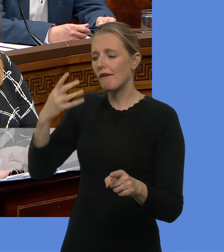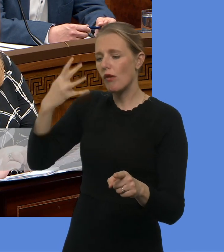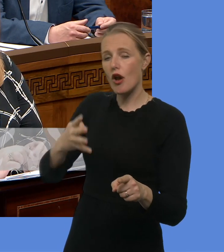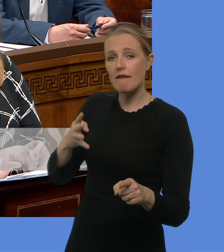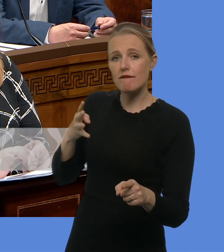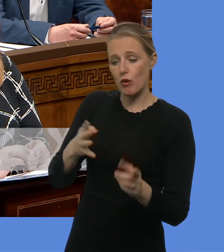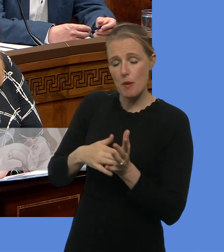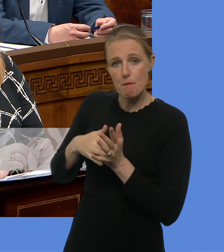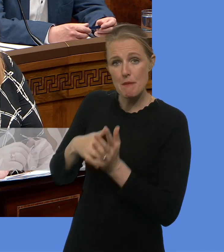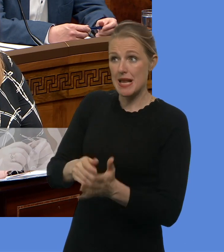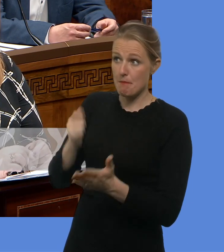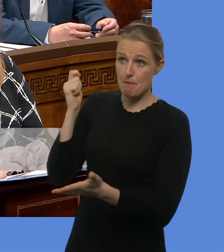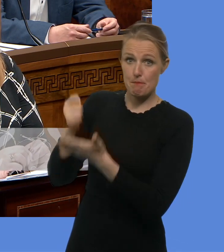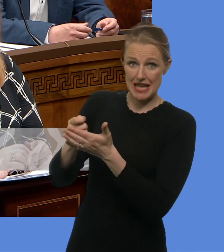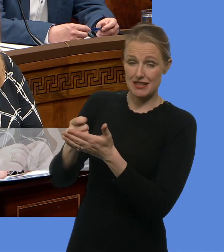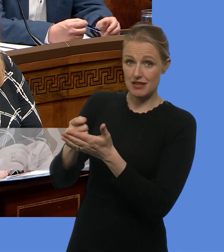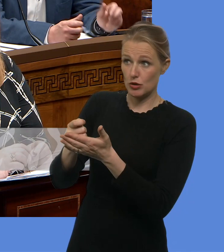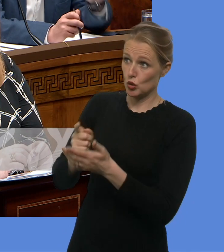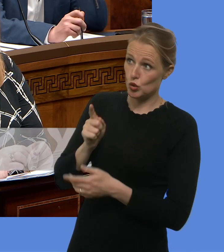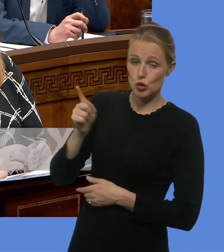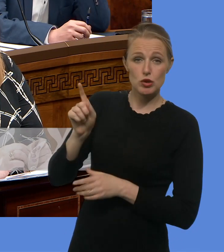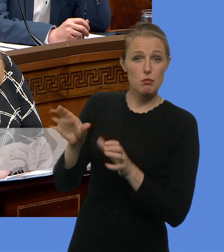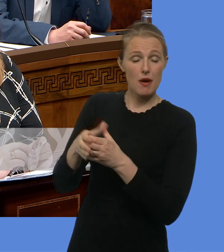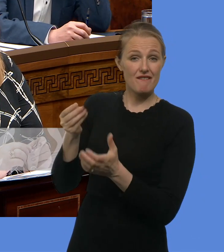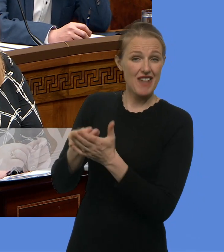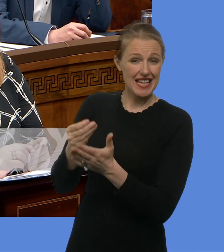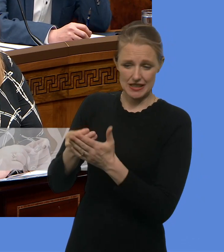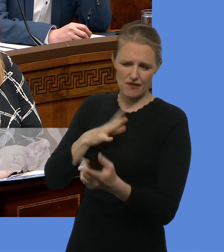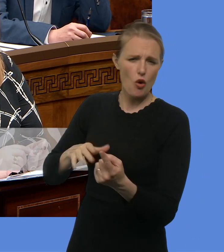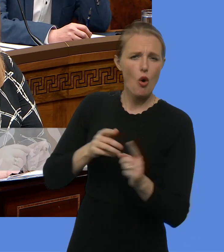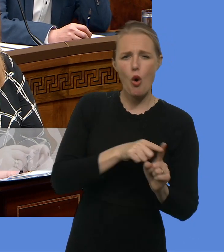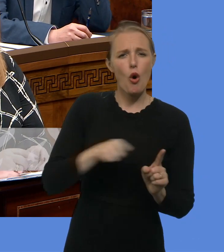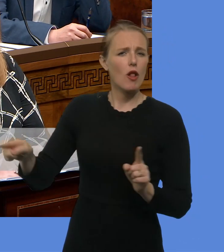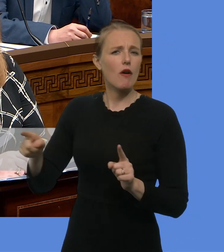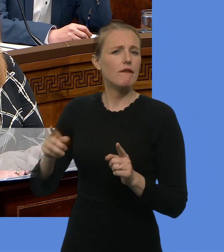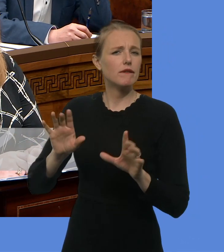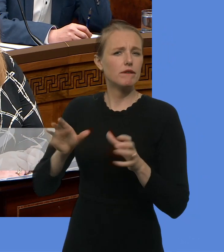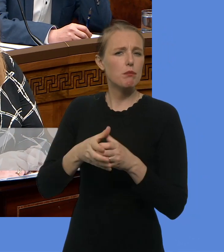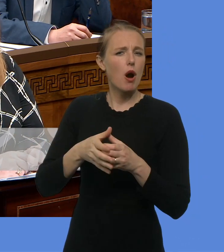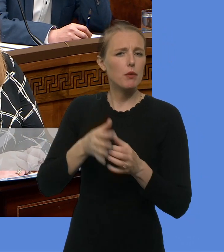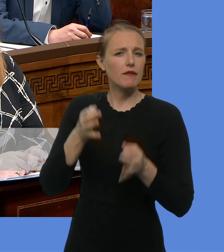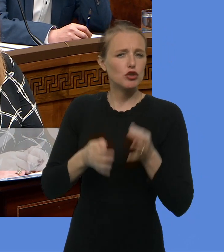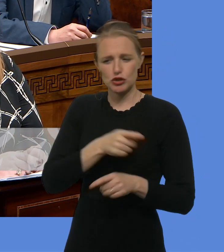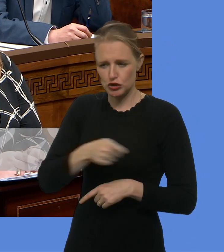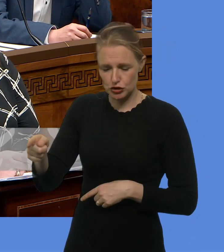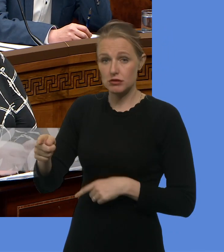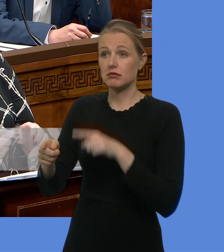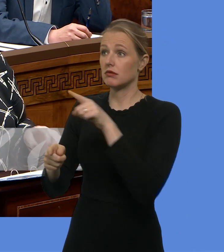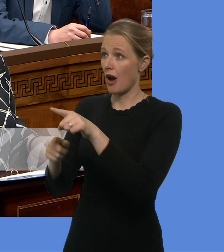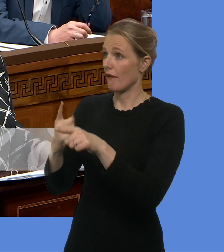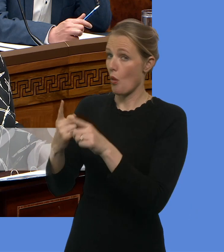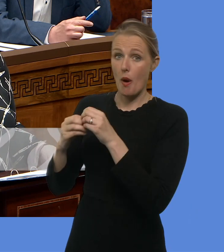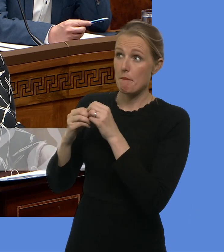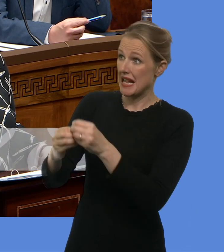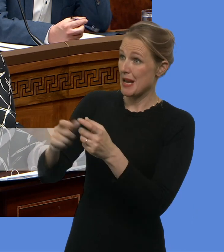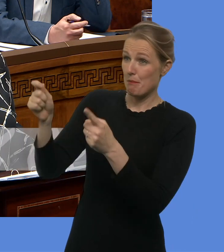across the justice system that have been submitted to the Department of Finance and are currently being considered against the approximately £1 billion of available